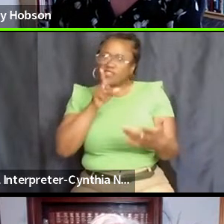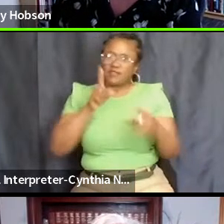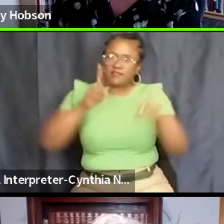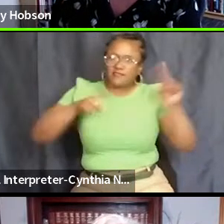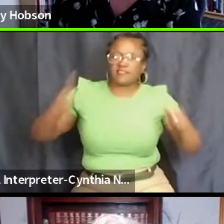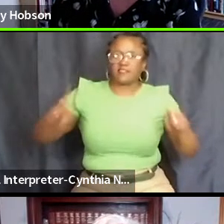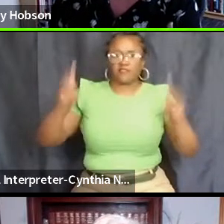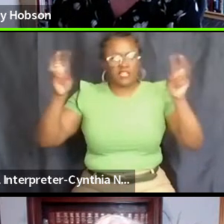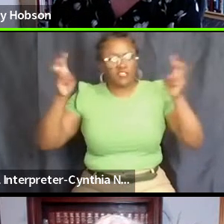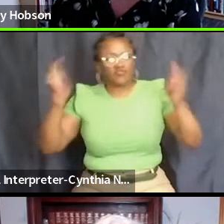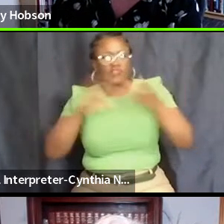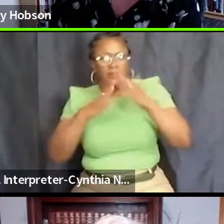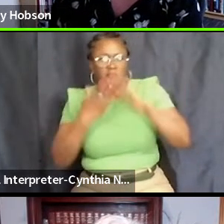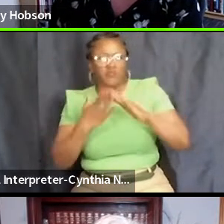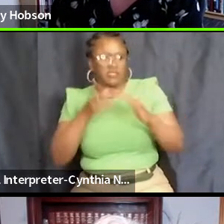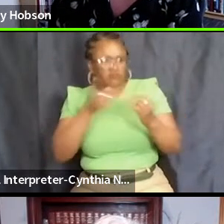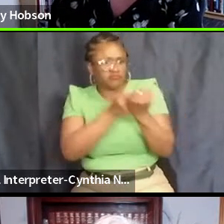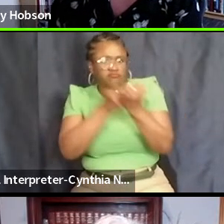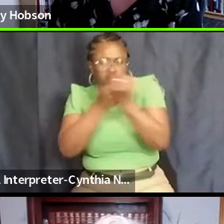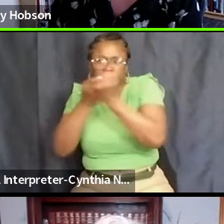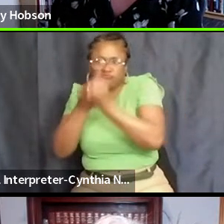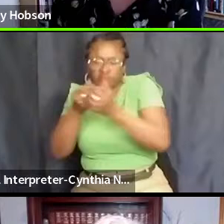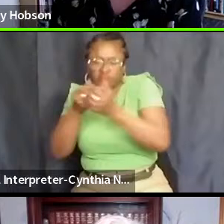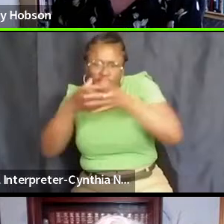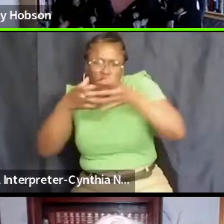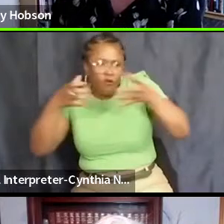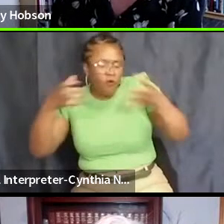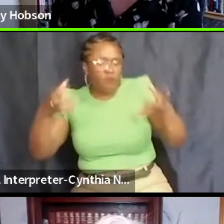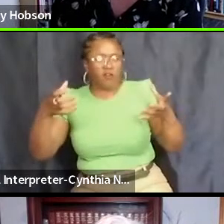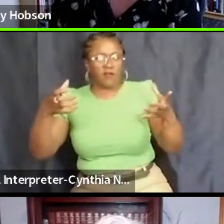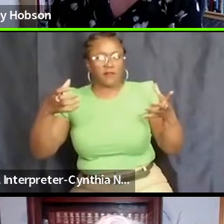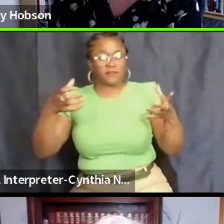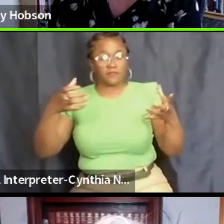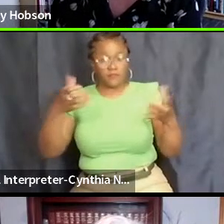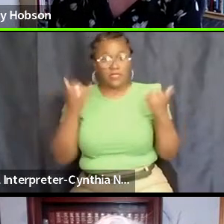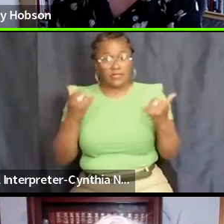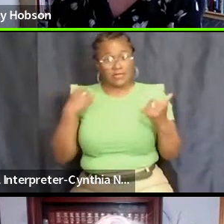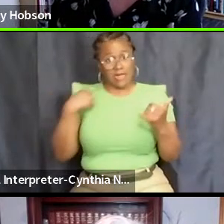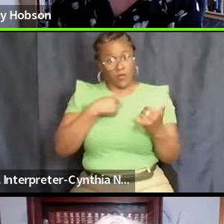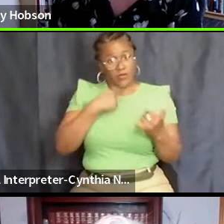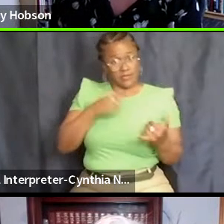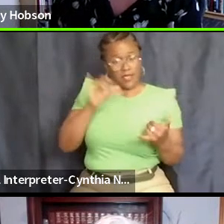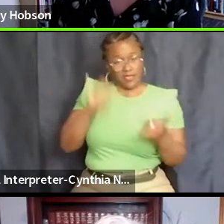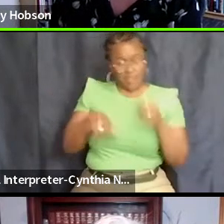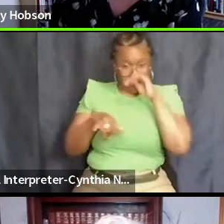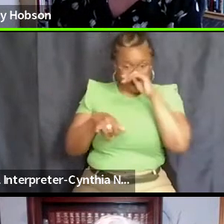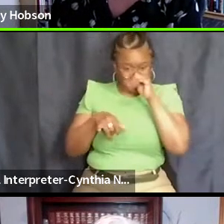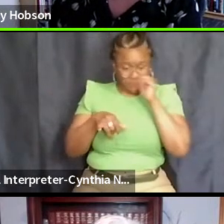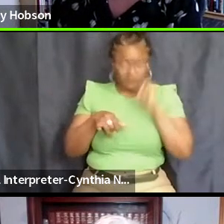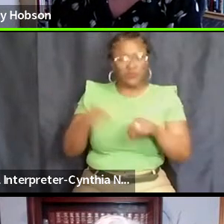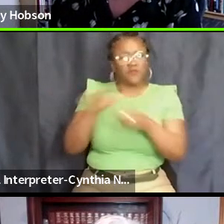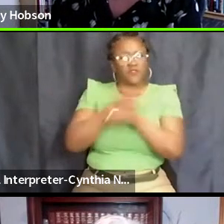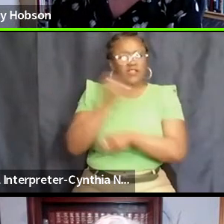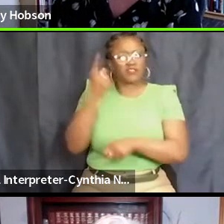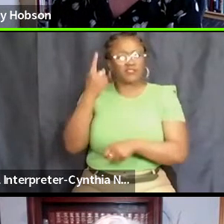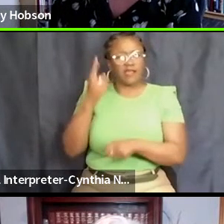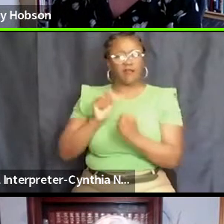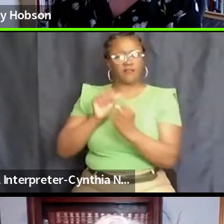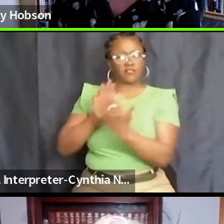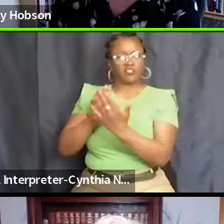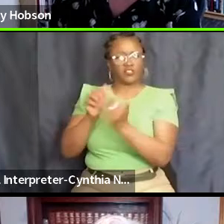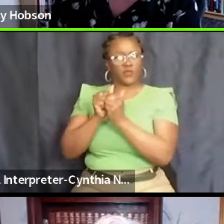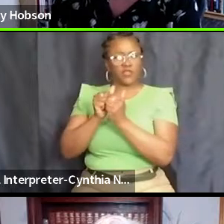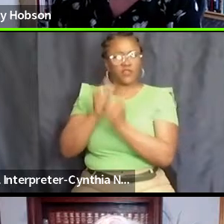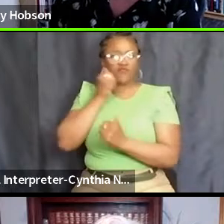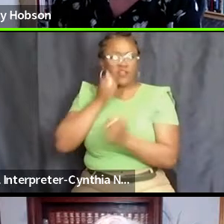and communities and tactics. And so we also argue then that to fully understand confrontations with racism